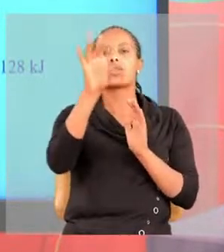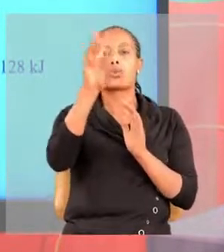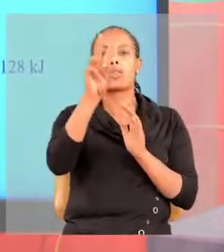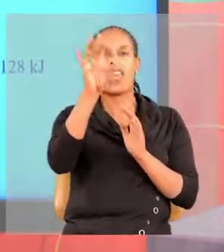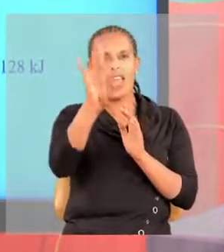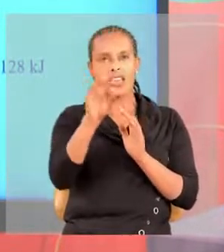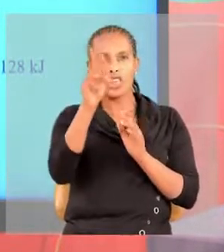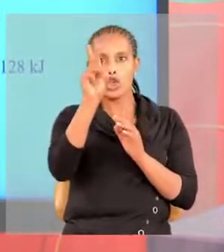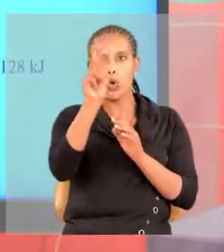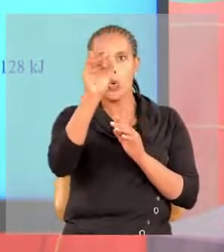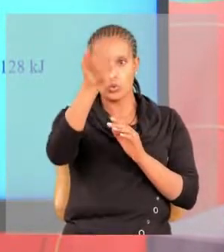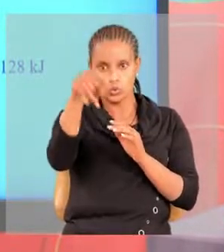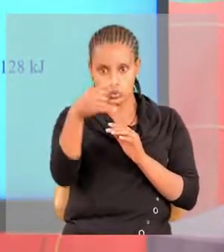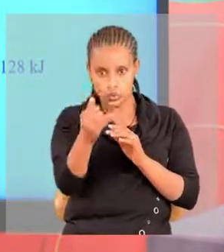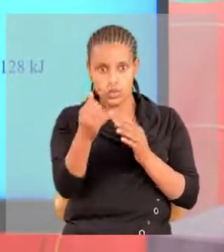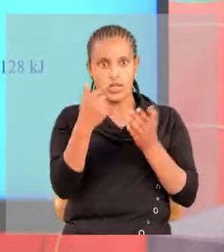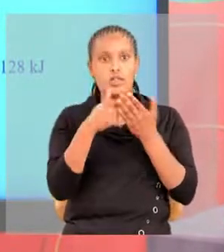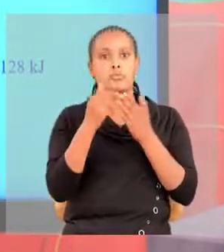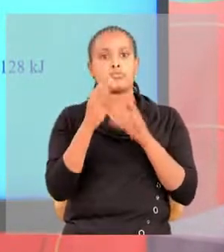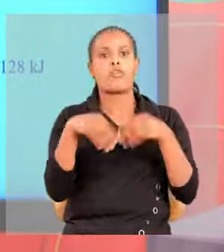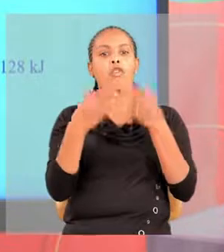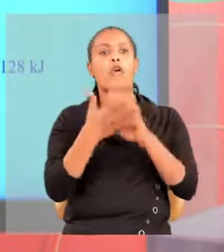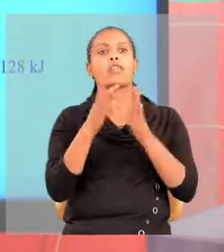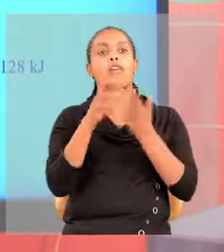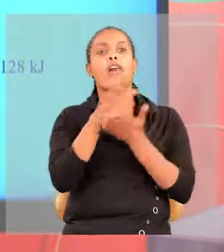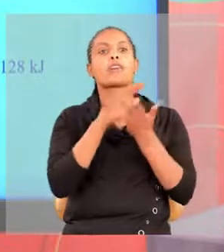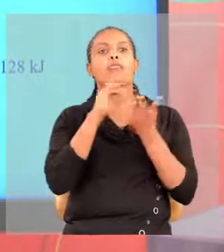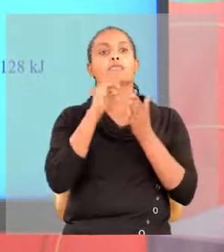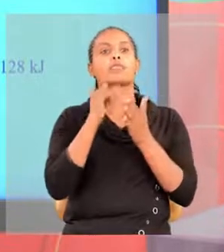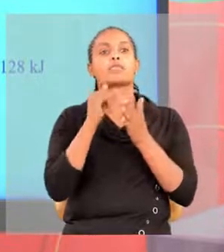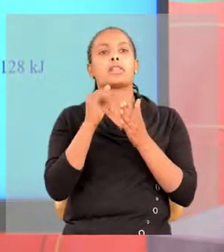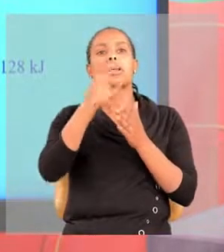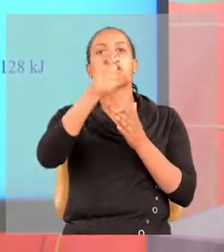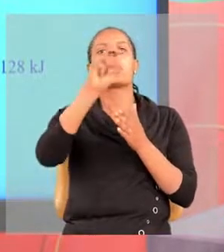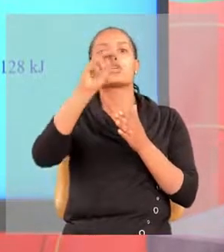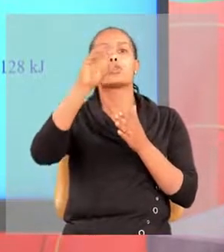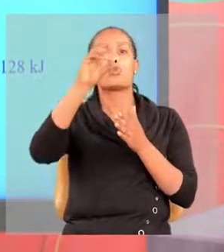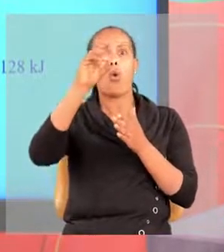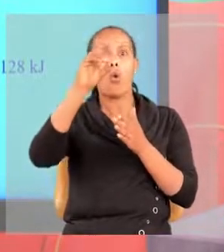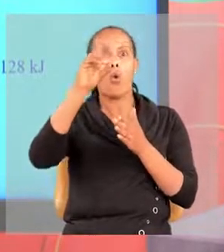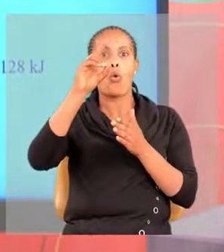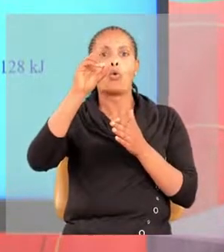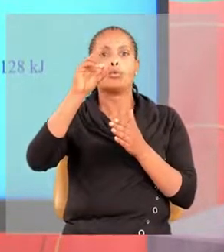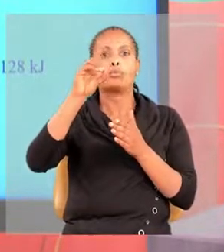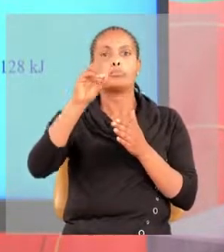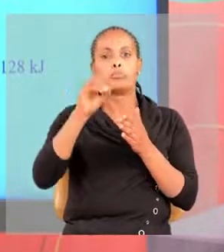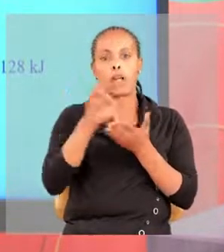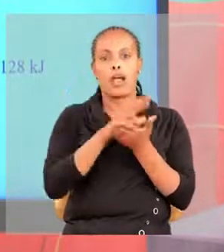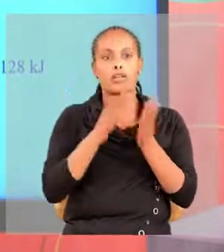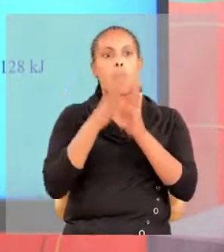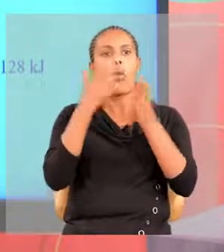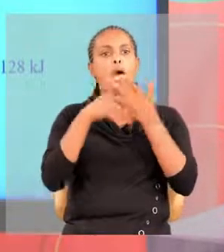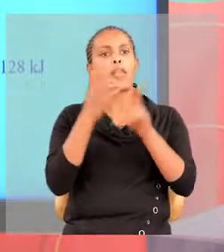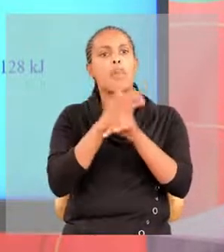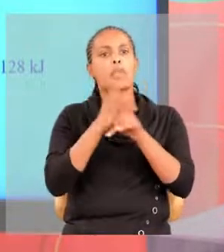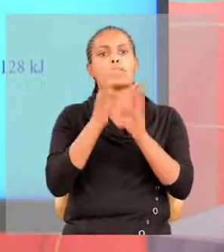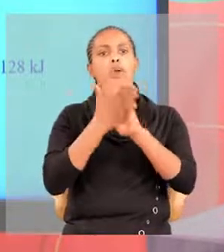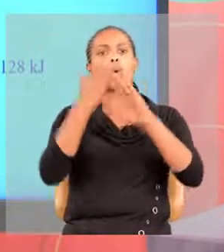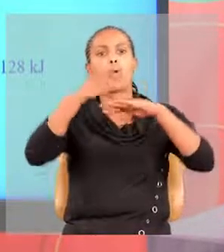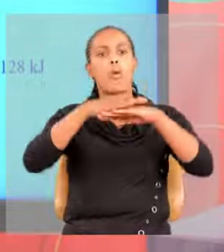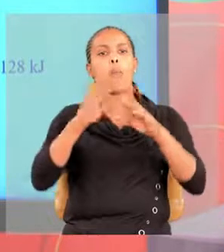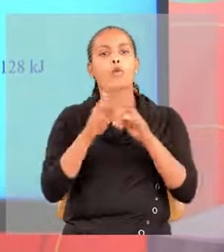128 kilojoule. The forward reaction is endothermic. Now, what happened to the